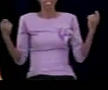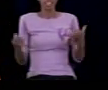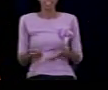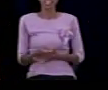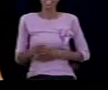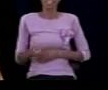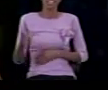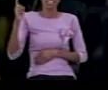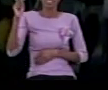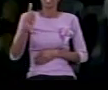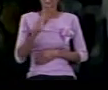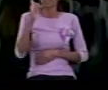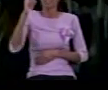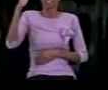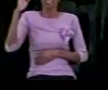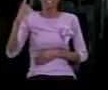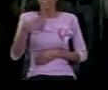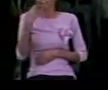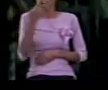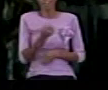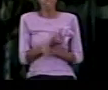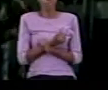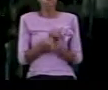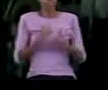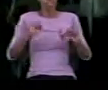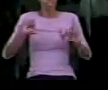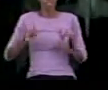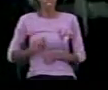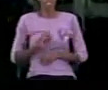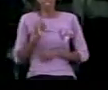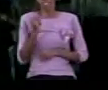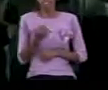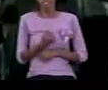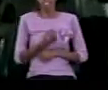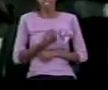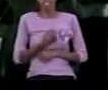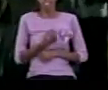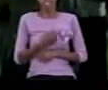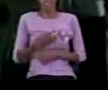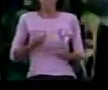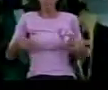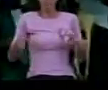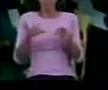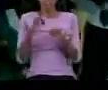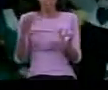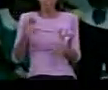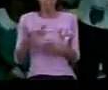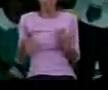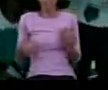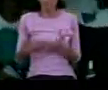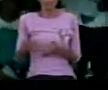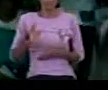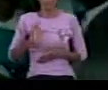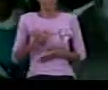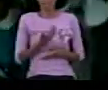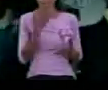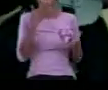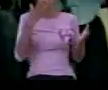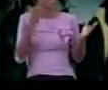Hosanna. You are the God who saves us, worthy of all.